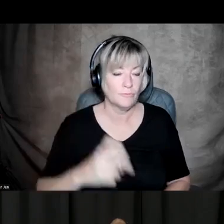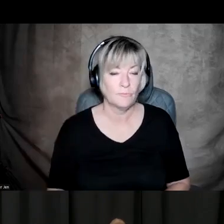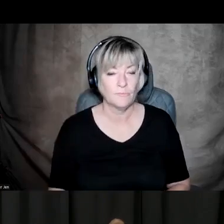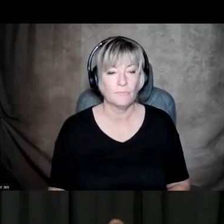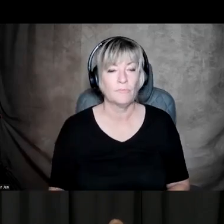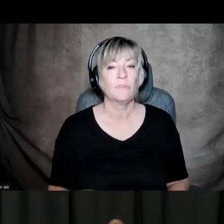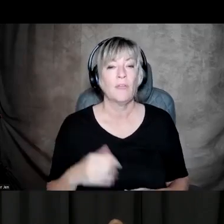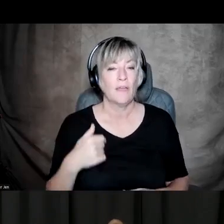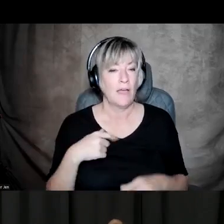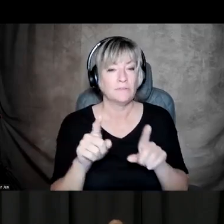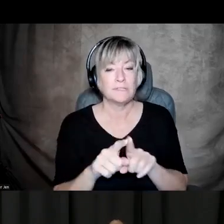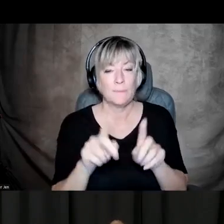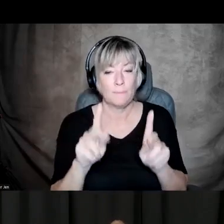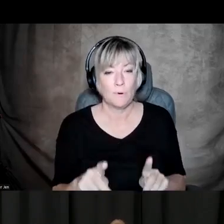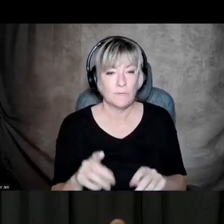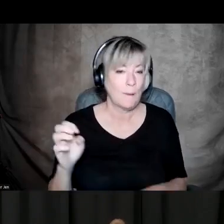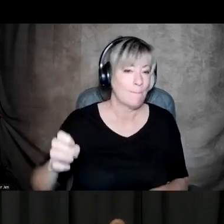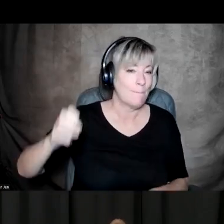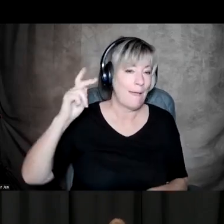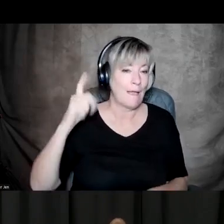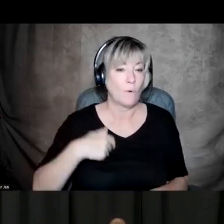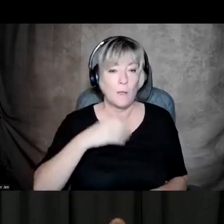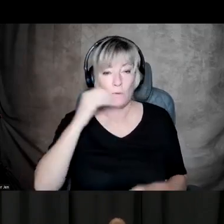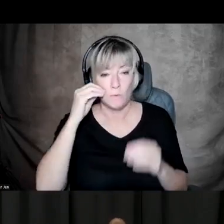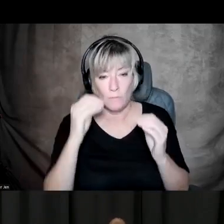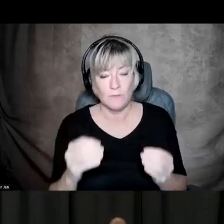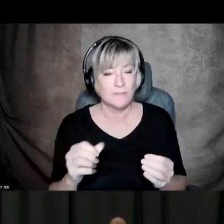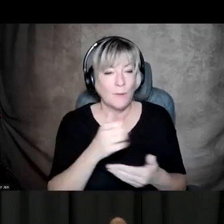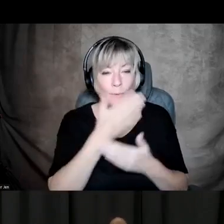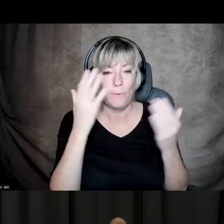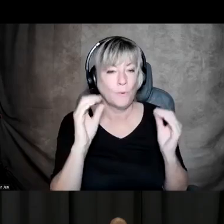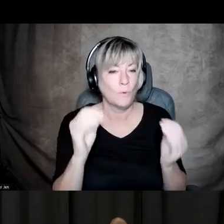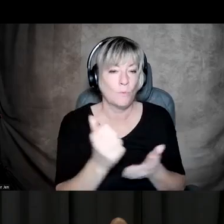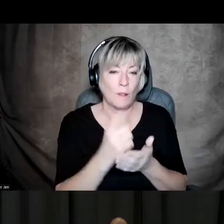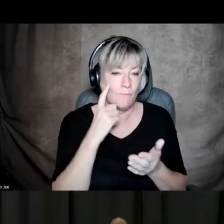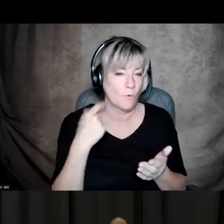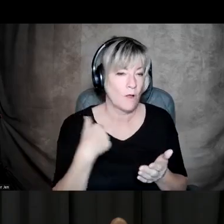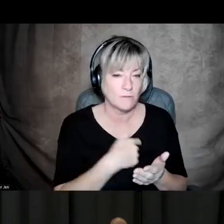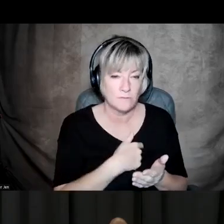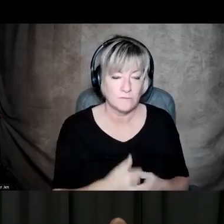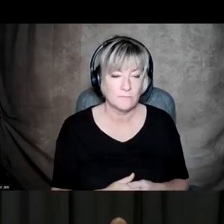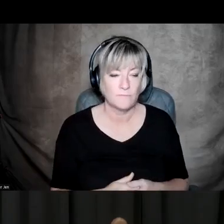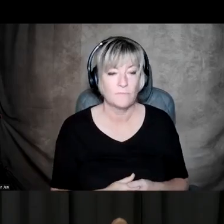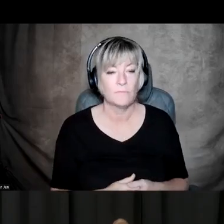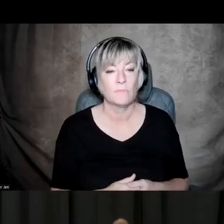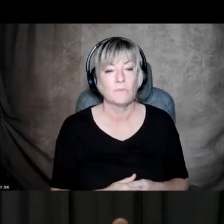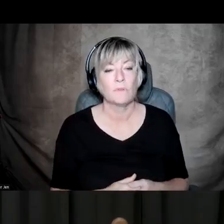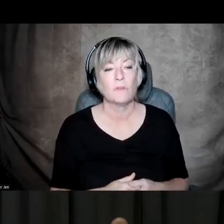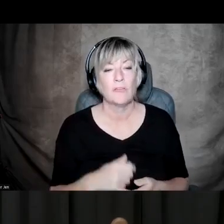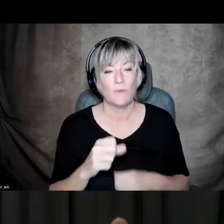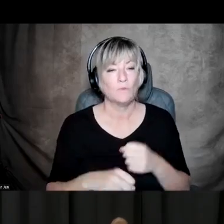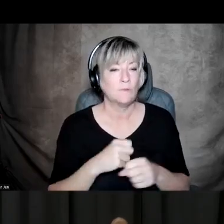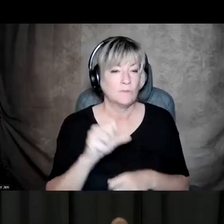And I was that same person back when I was homeless. There wasn't any help for us in those years in